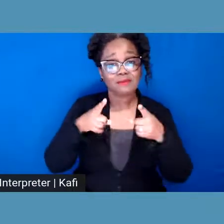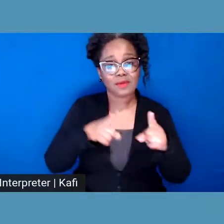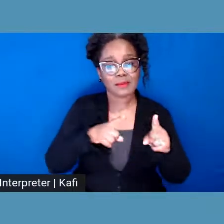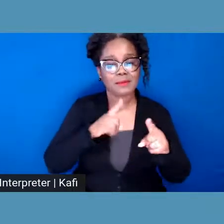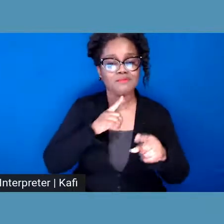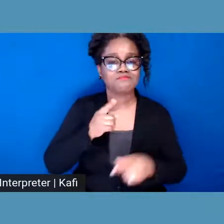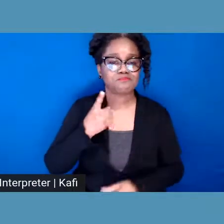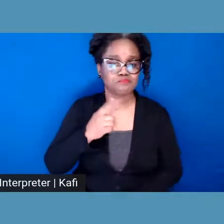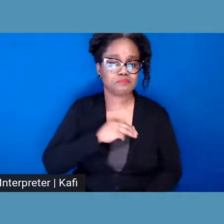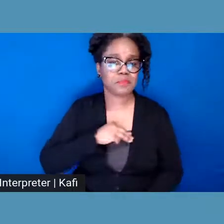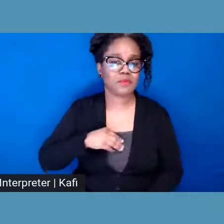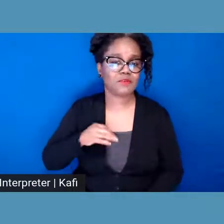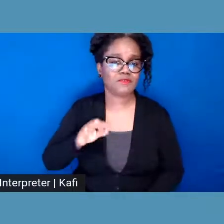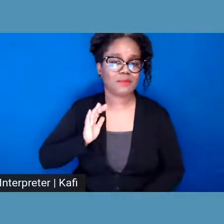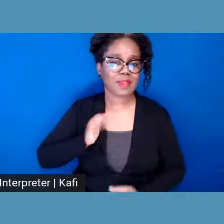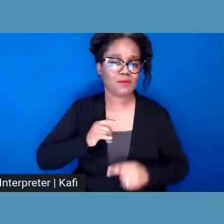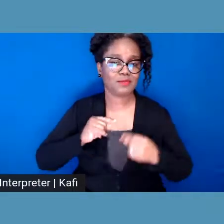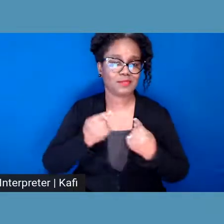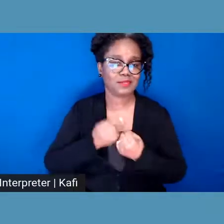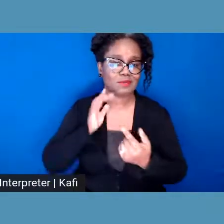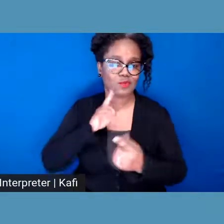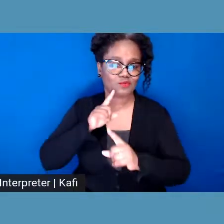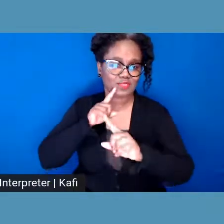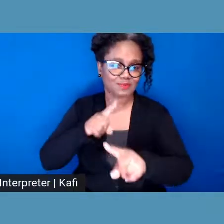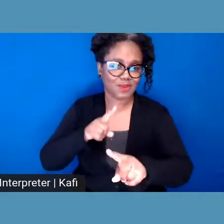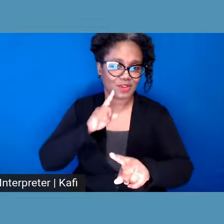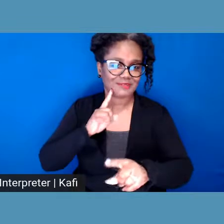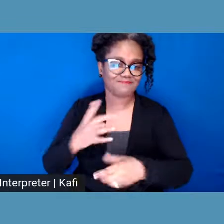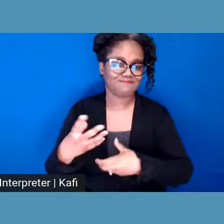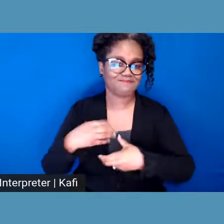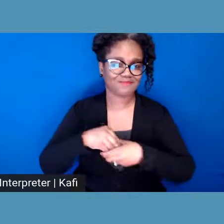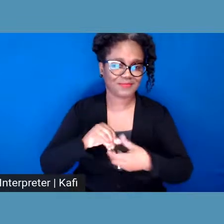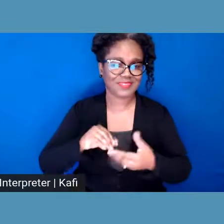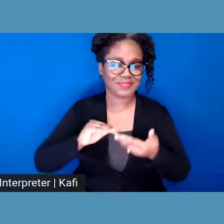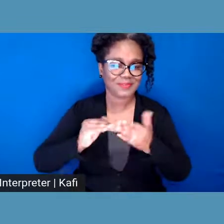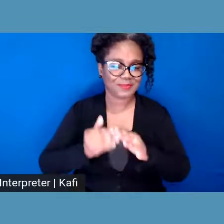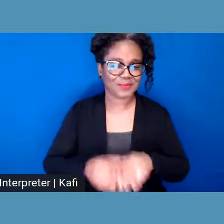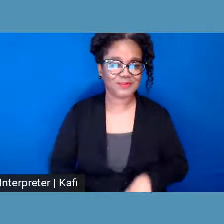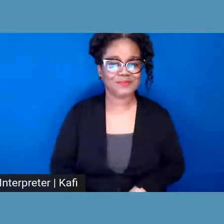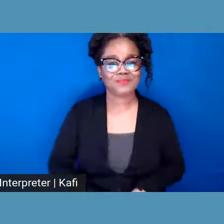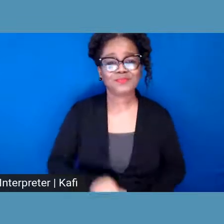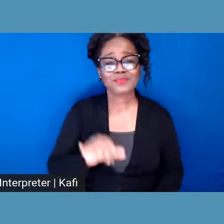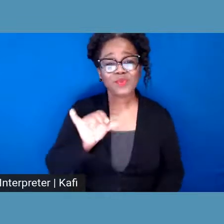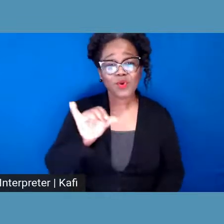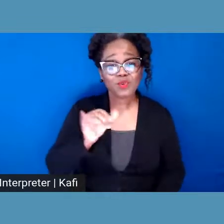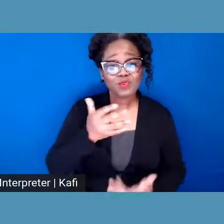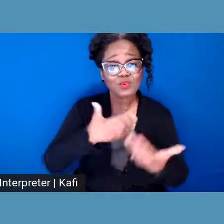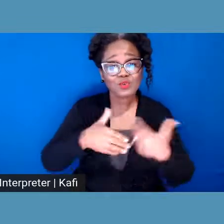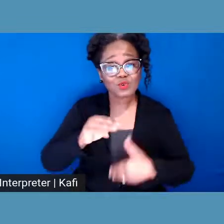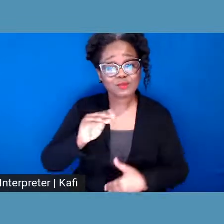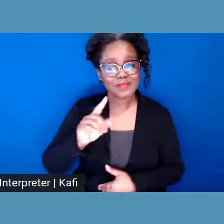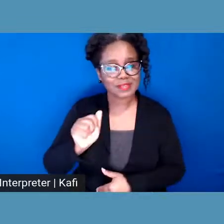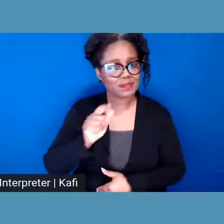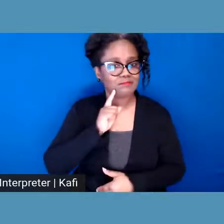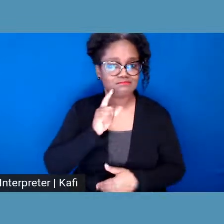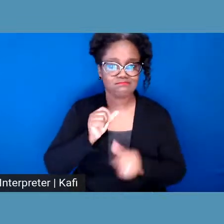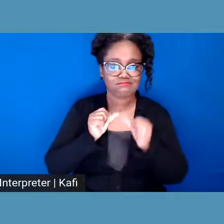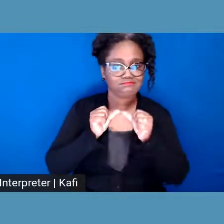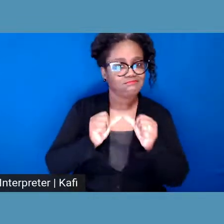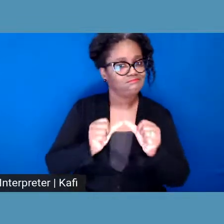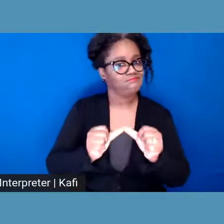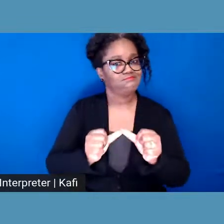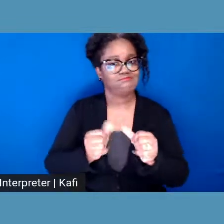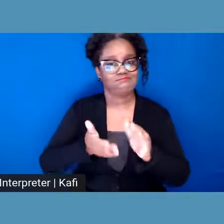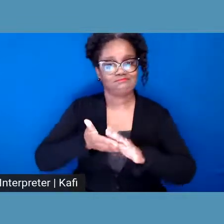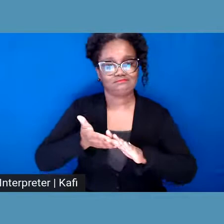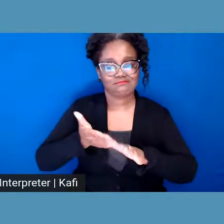will respond to you. Lastly, please follow us on social media to stay in touch and to be notified of future programs. Links